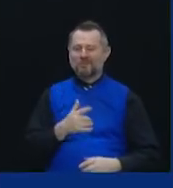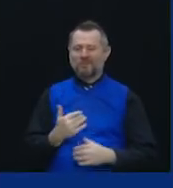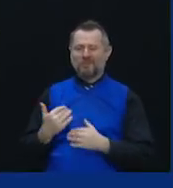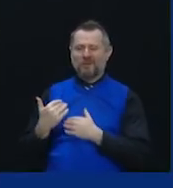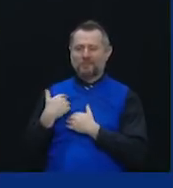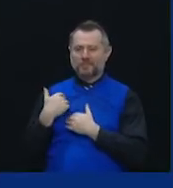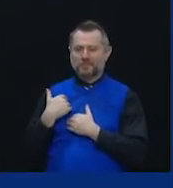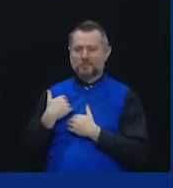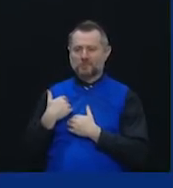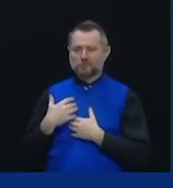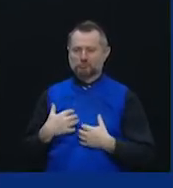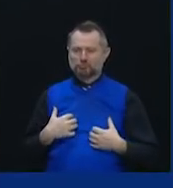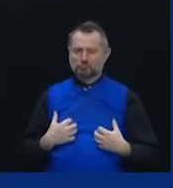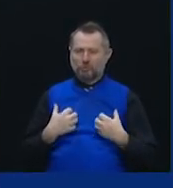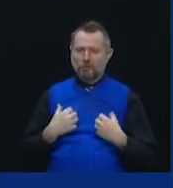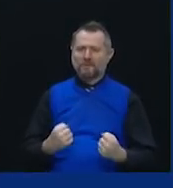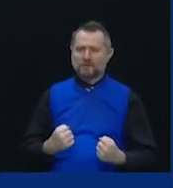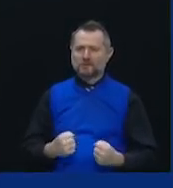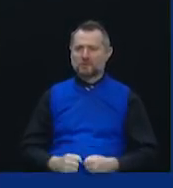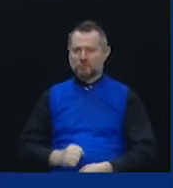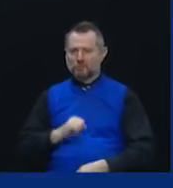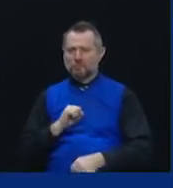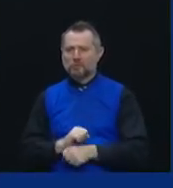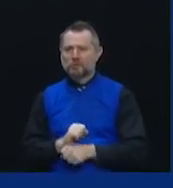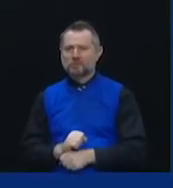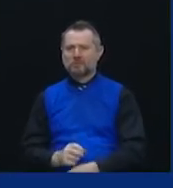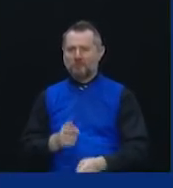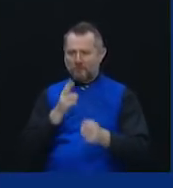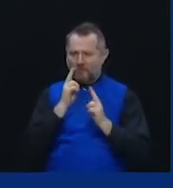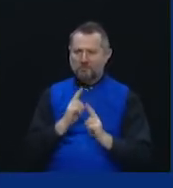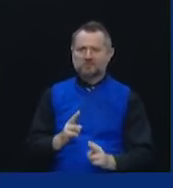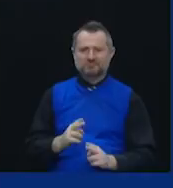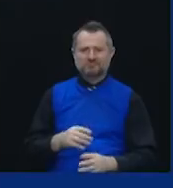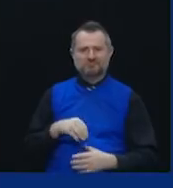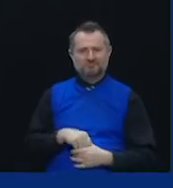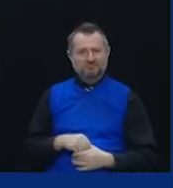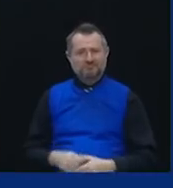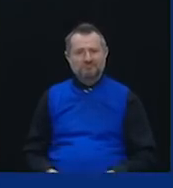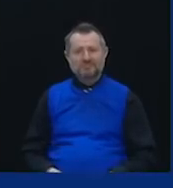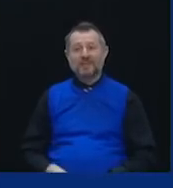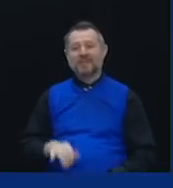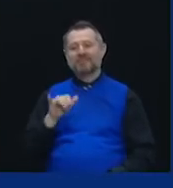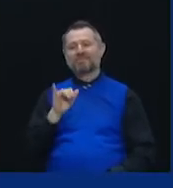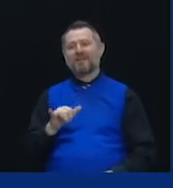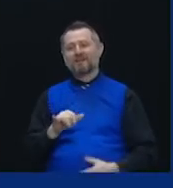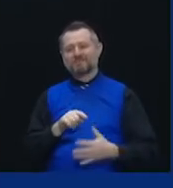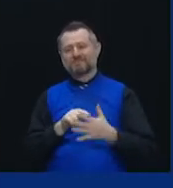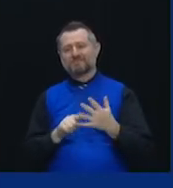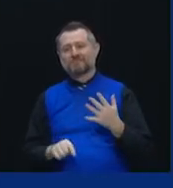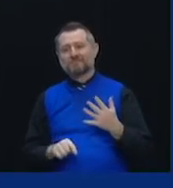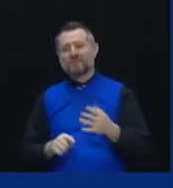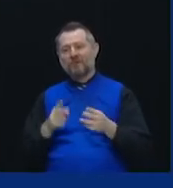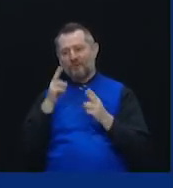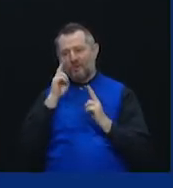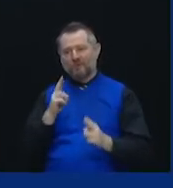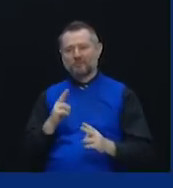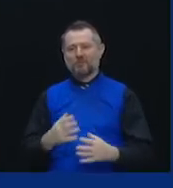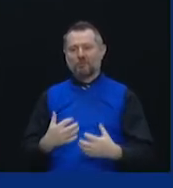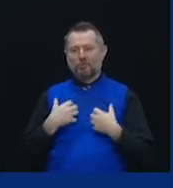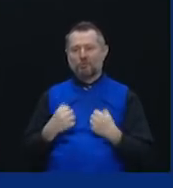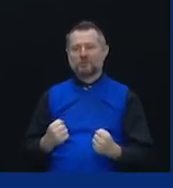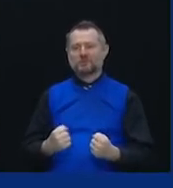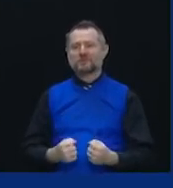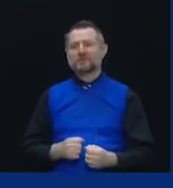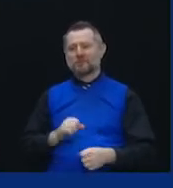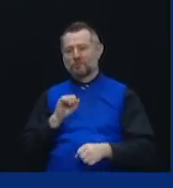duty. All those things that seem to be slipping away in modern day society,